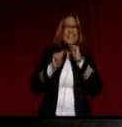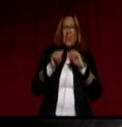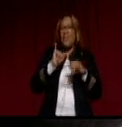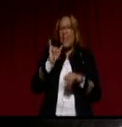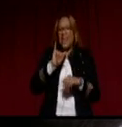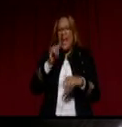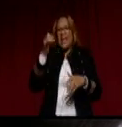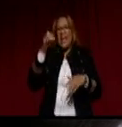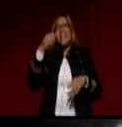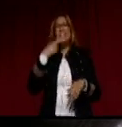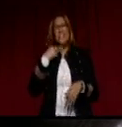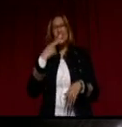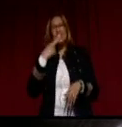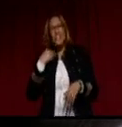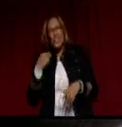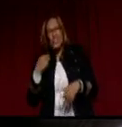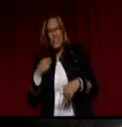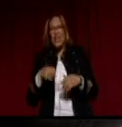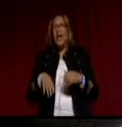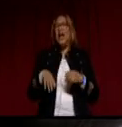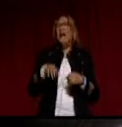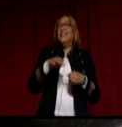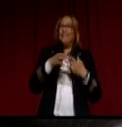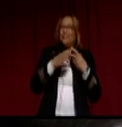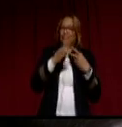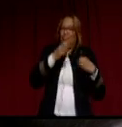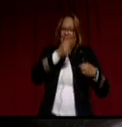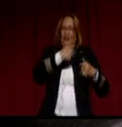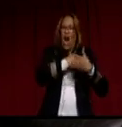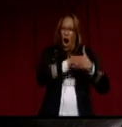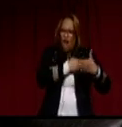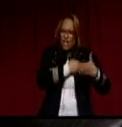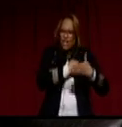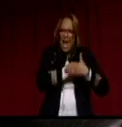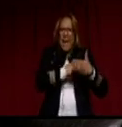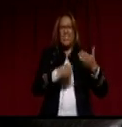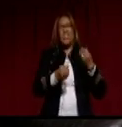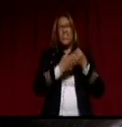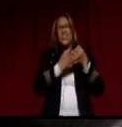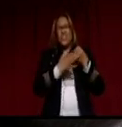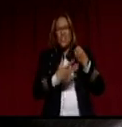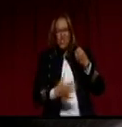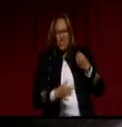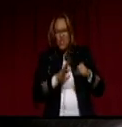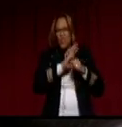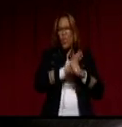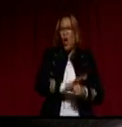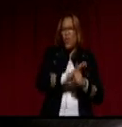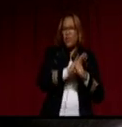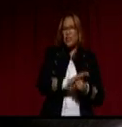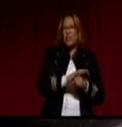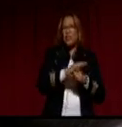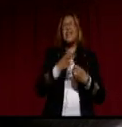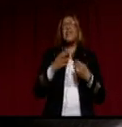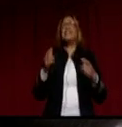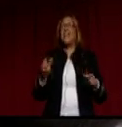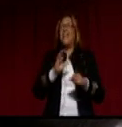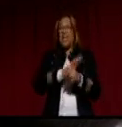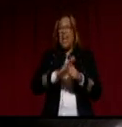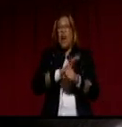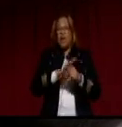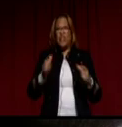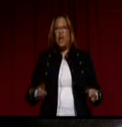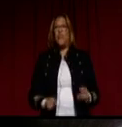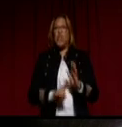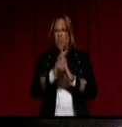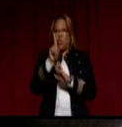things like diabetes, from things like heart attacks or strokes, because of the environment that we've grown up. Let me just give you a